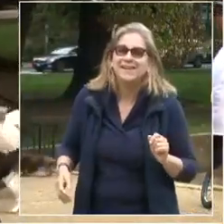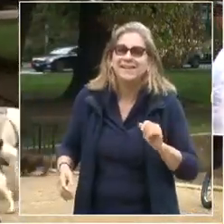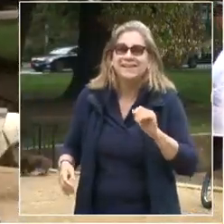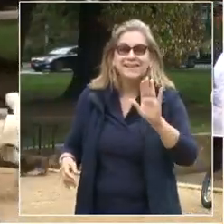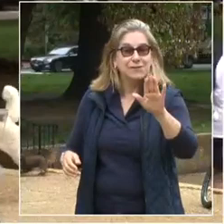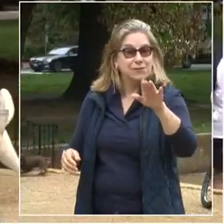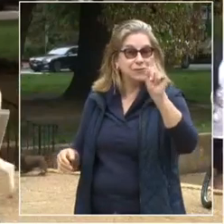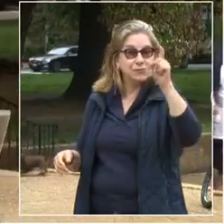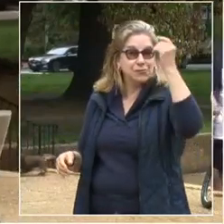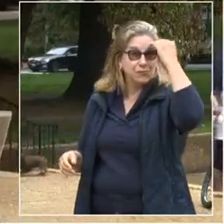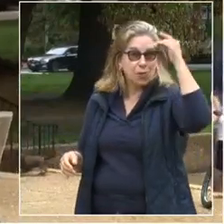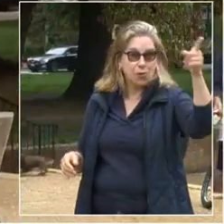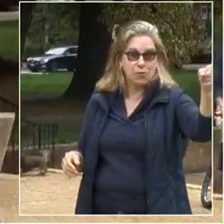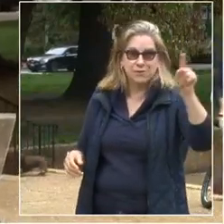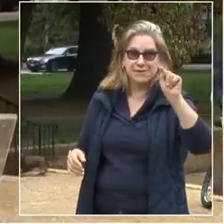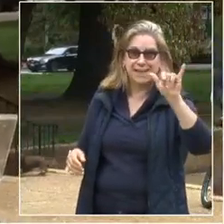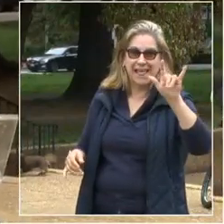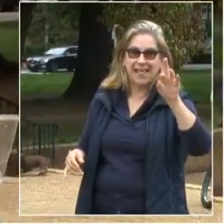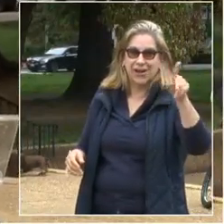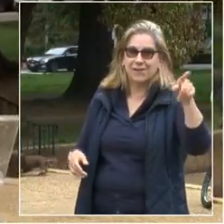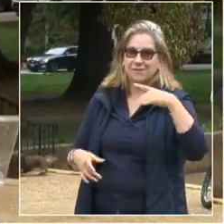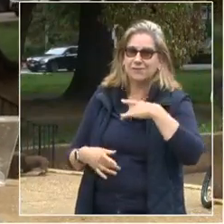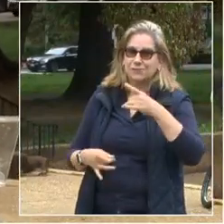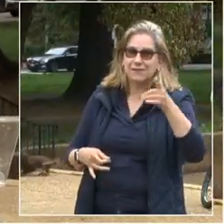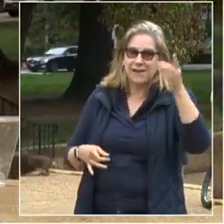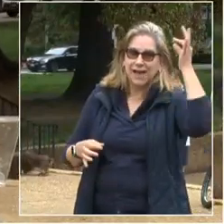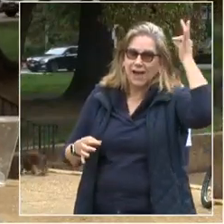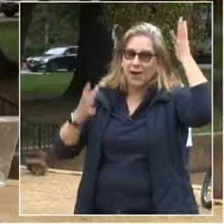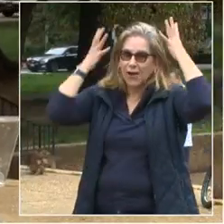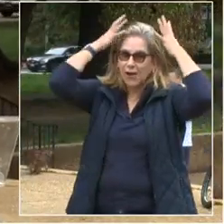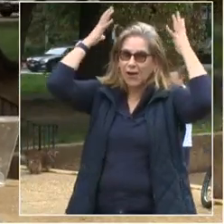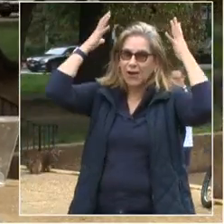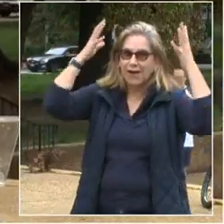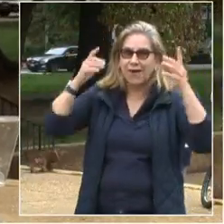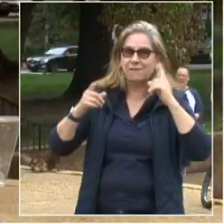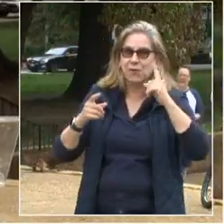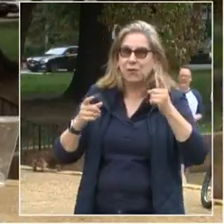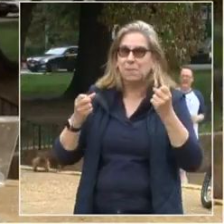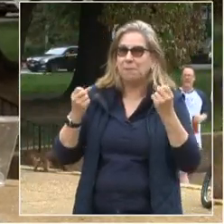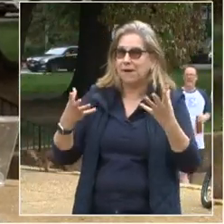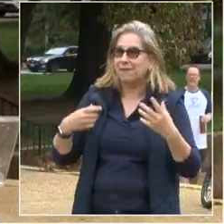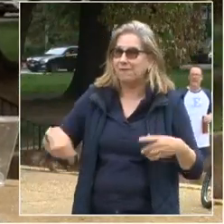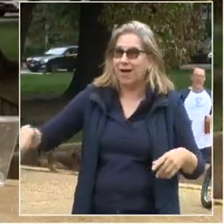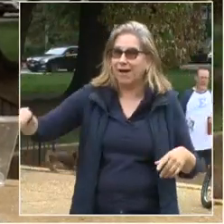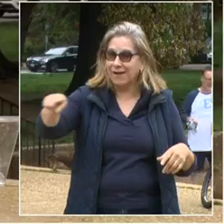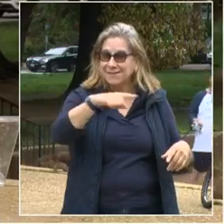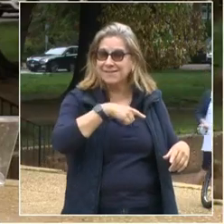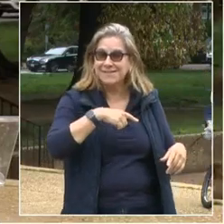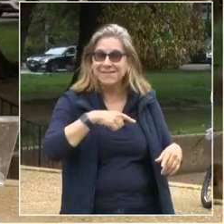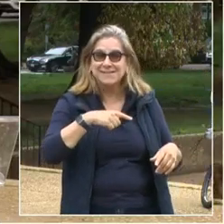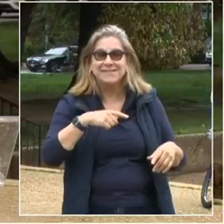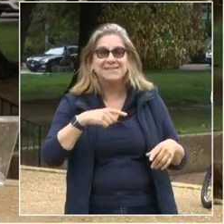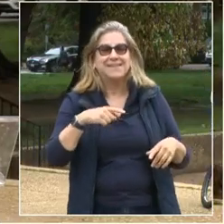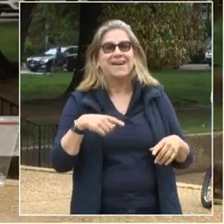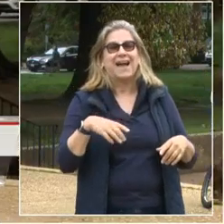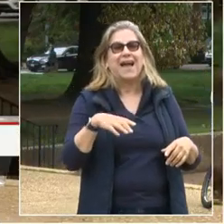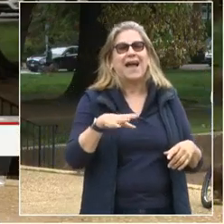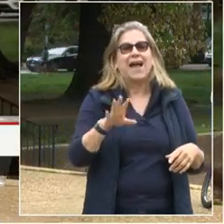an interesting hair day for a lot of us. And happy bike and